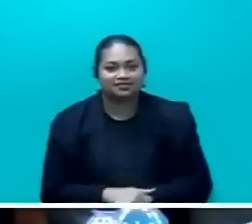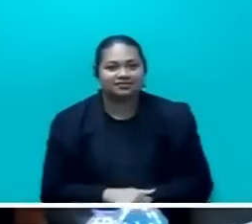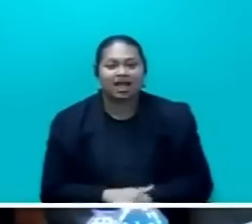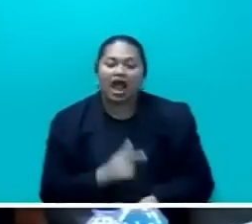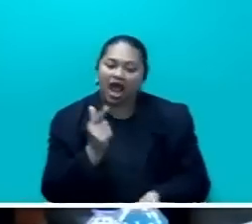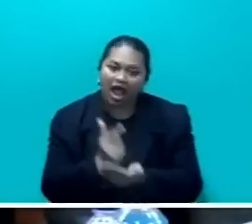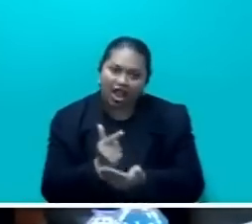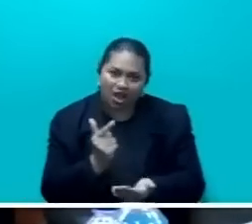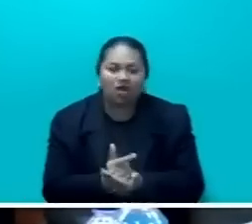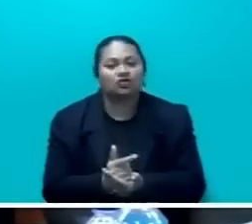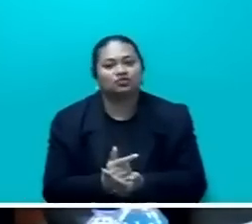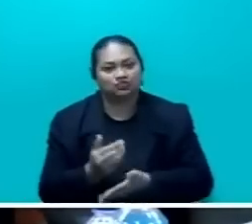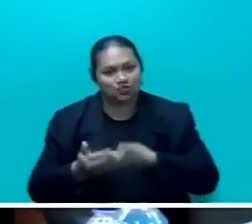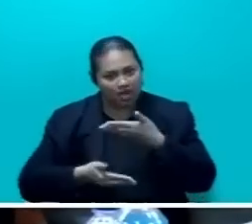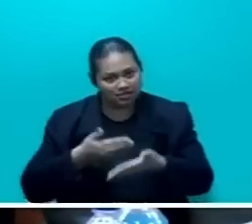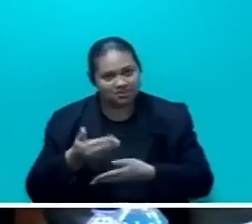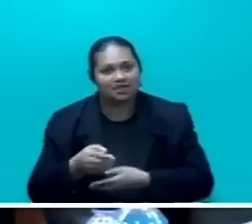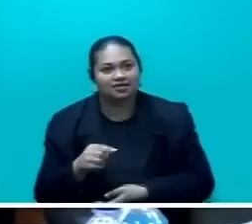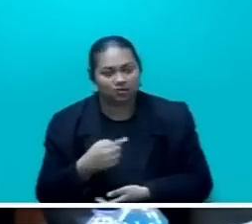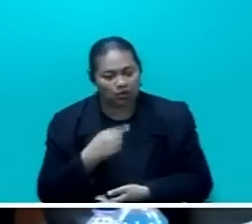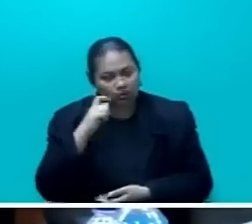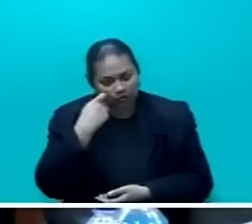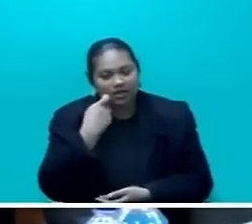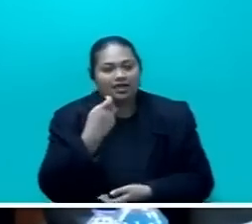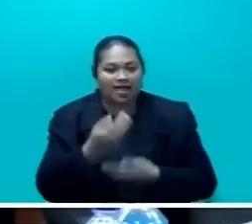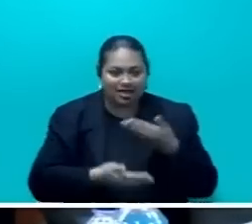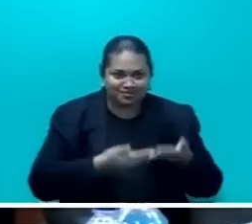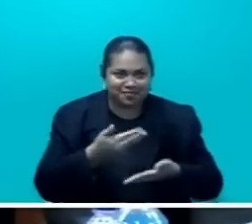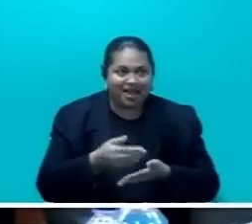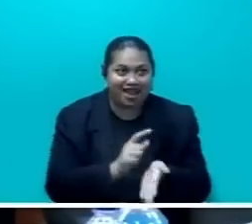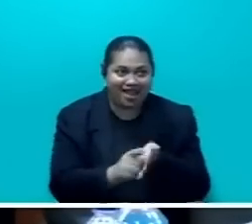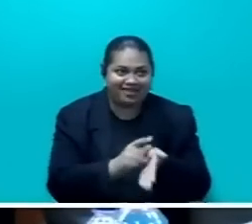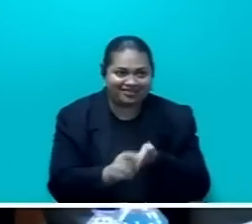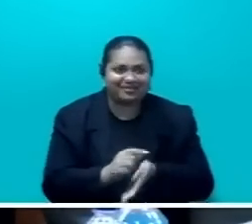to explain. And we'll come to that.